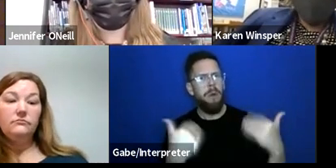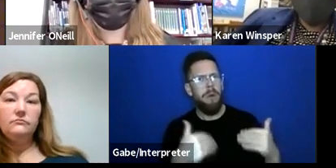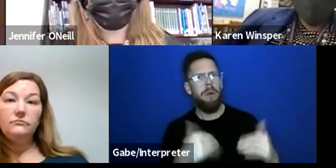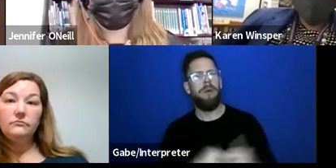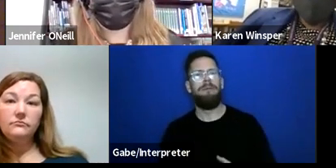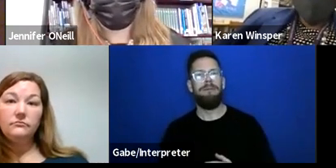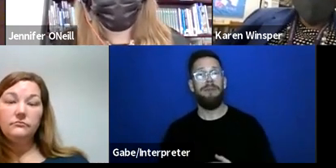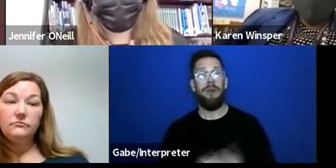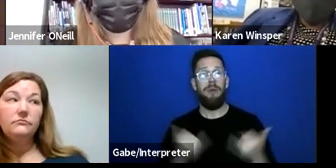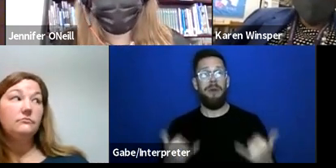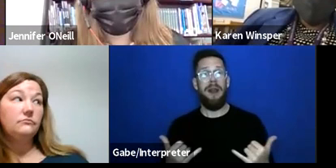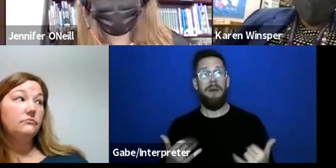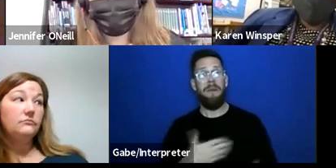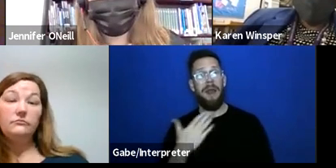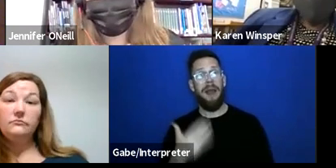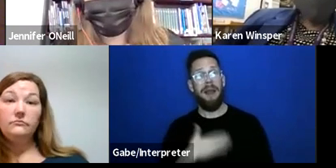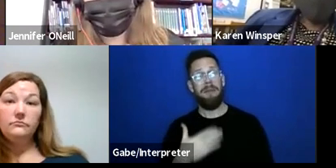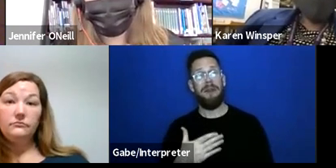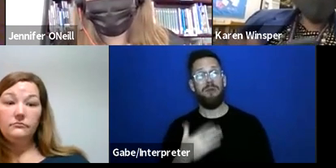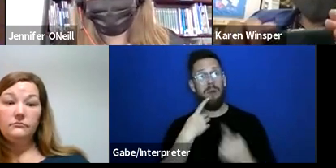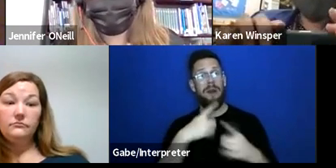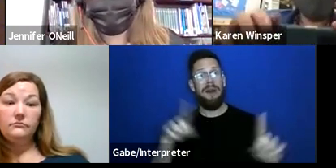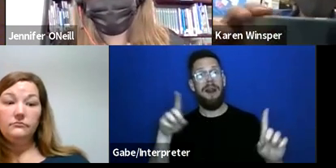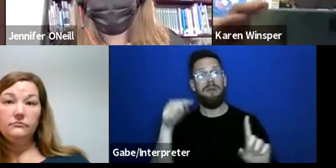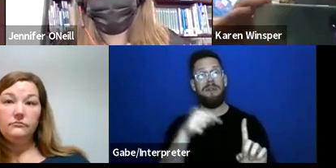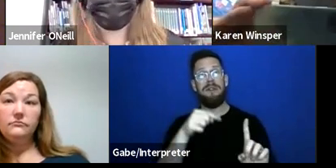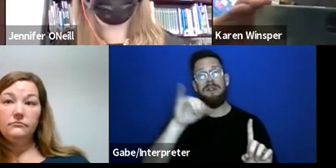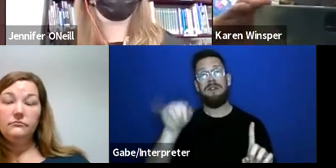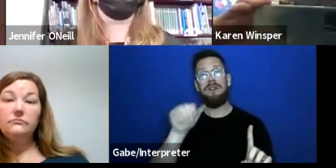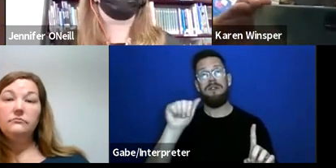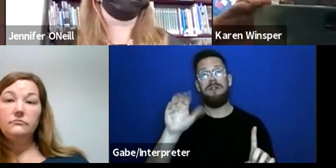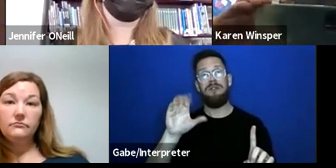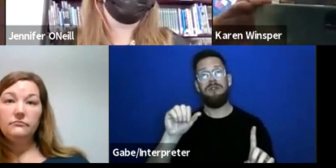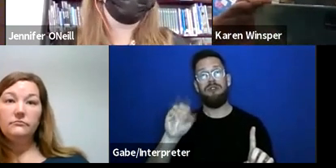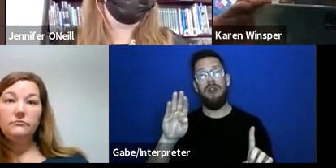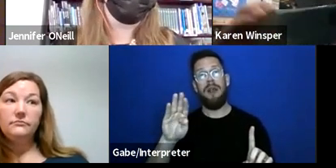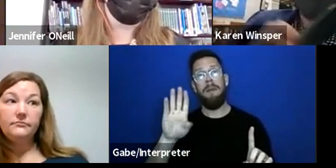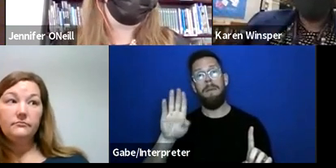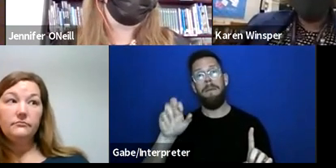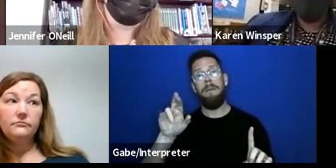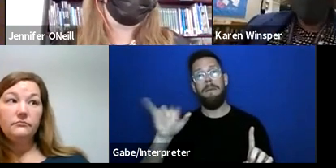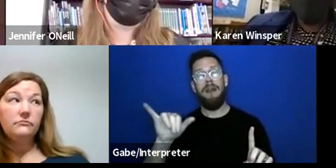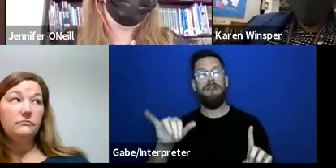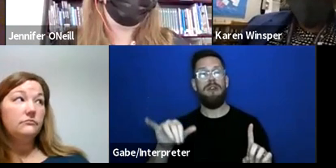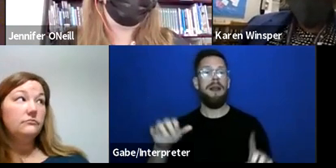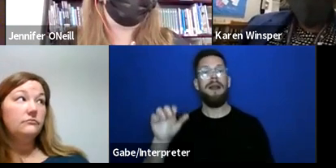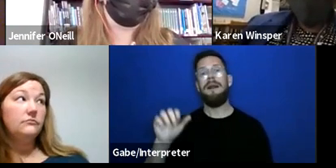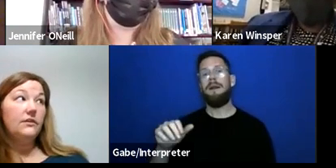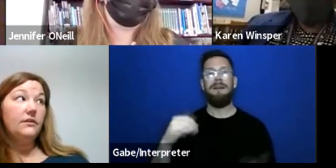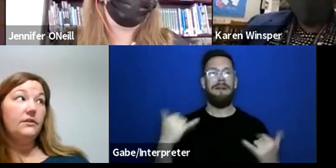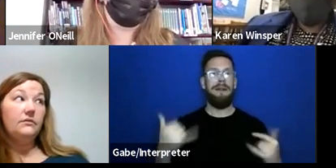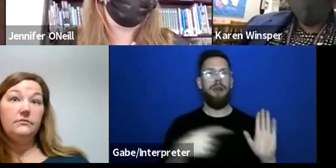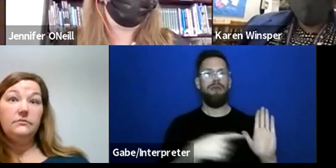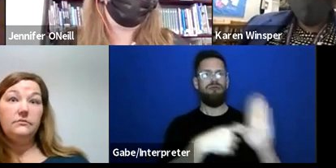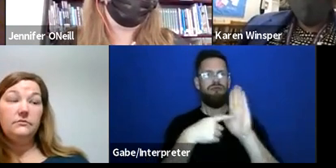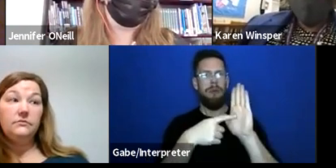to announce that Jacob Berry has been chosen as this year's Project 351 representative and ambassador for Norton Middle School and for the community,